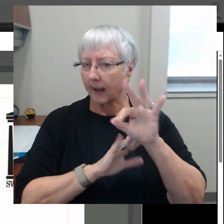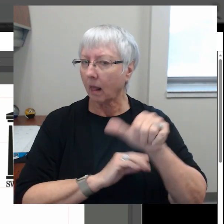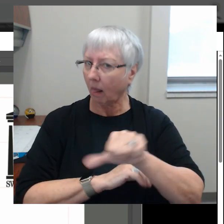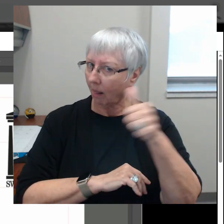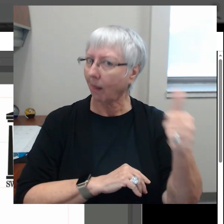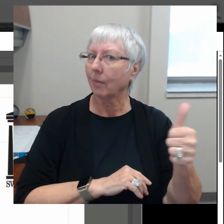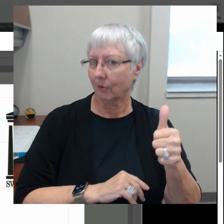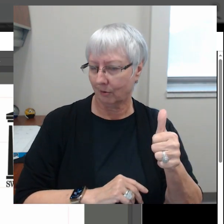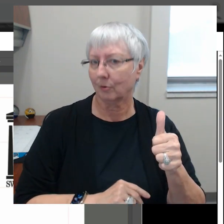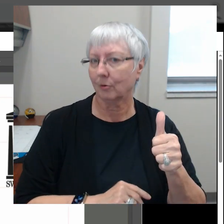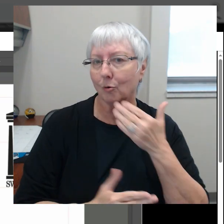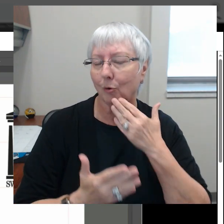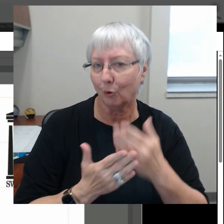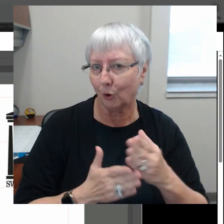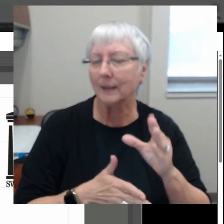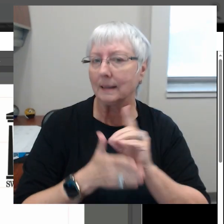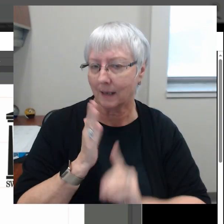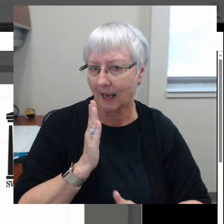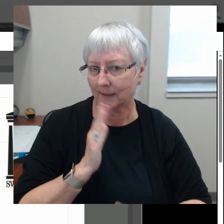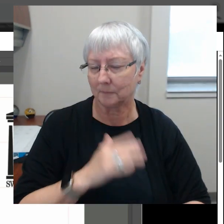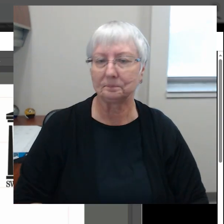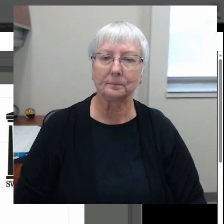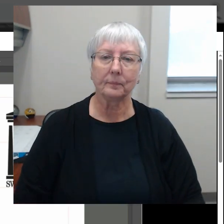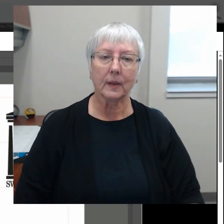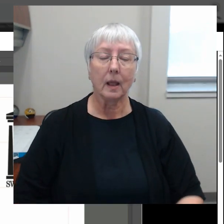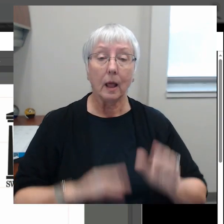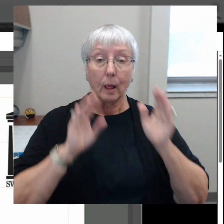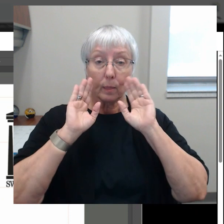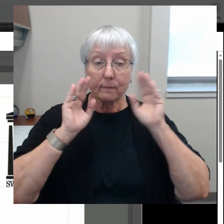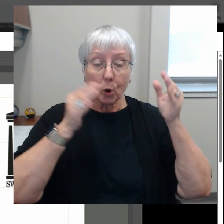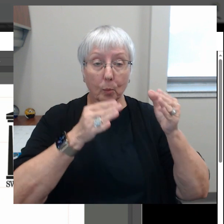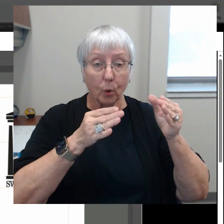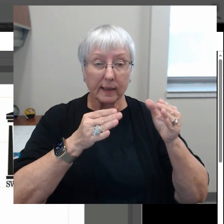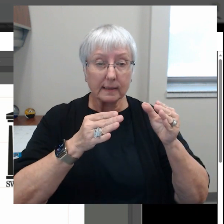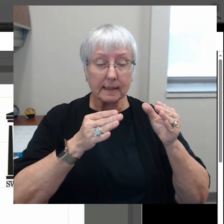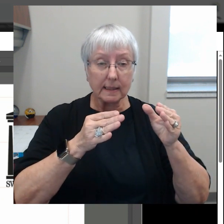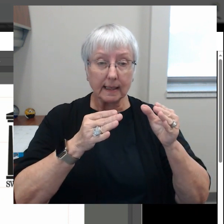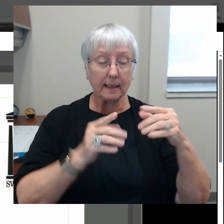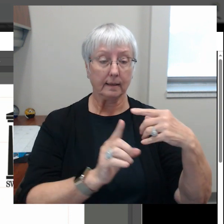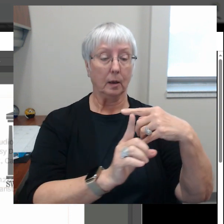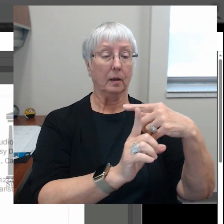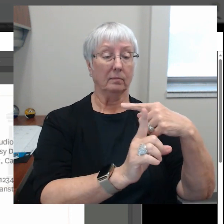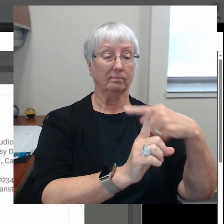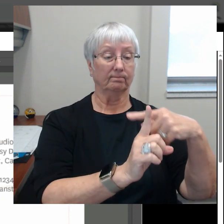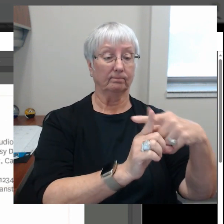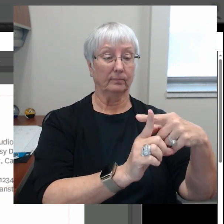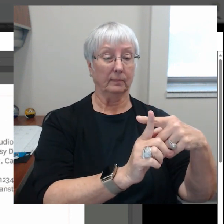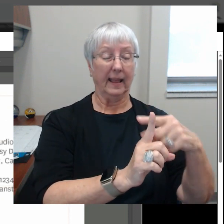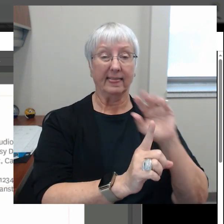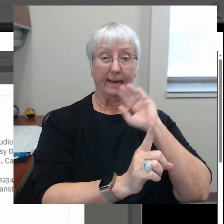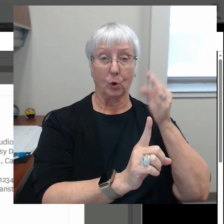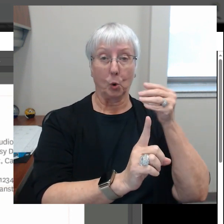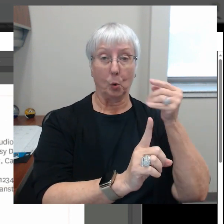Elements are placed within these spaces. Focal points are placed where the lines intersect. Once the